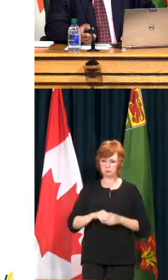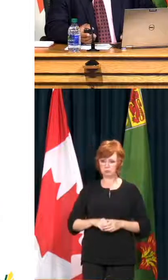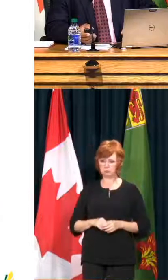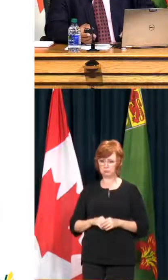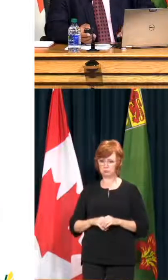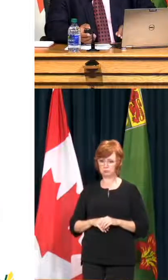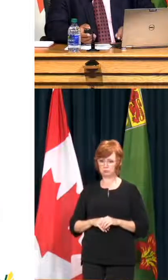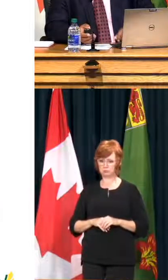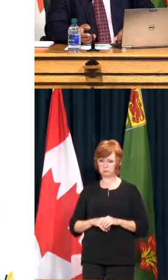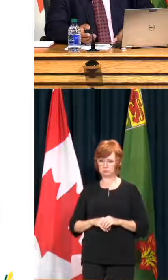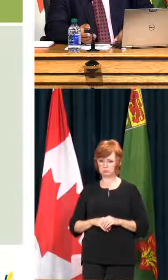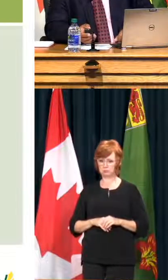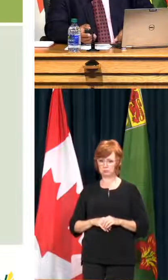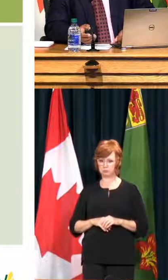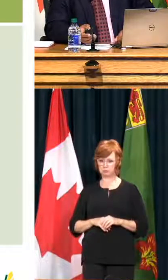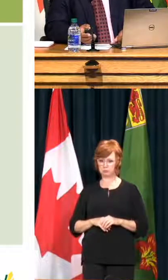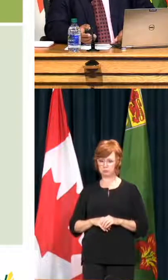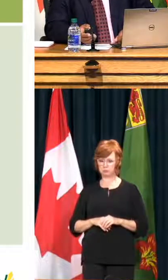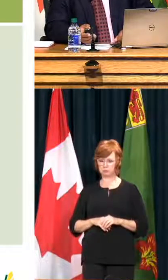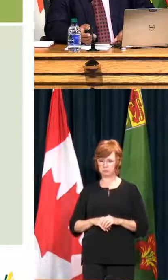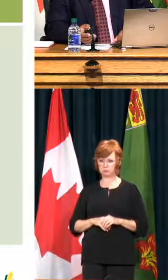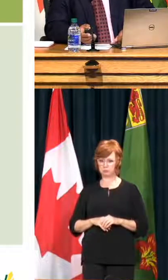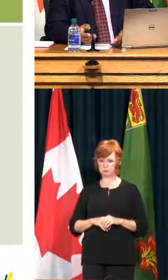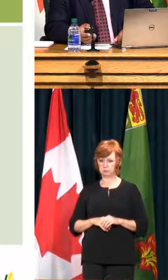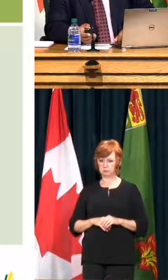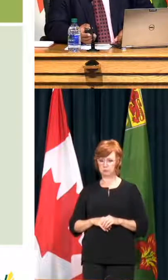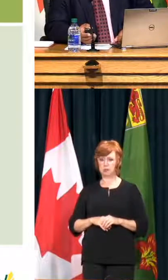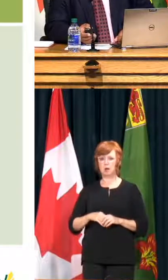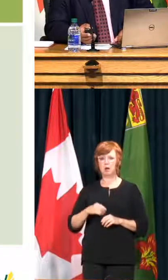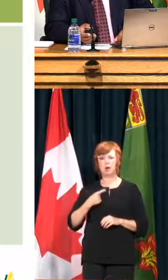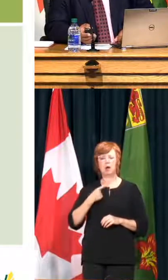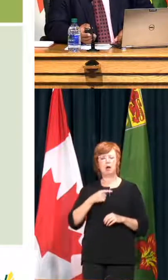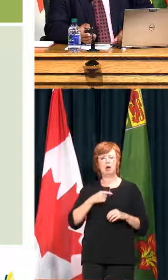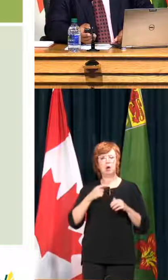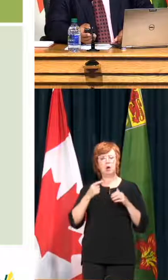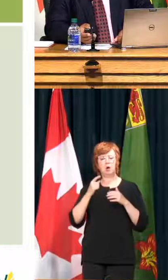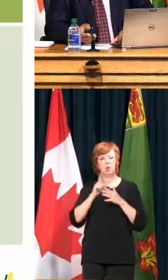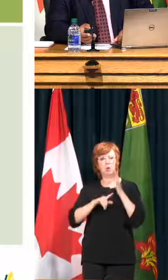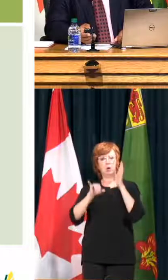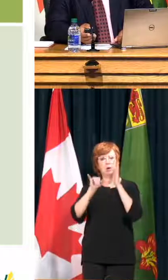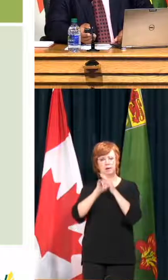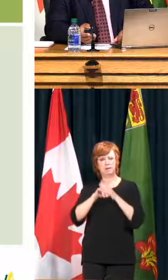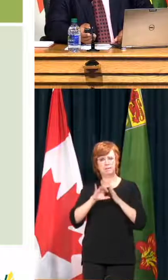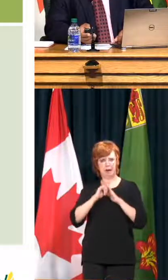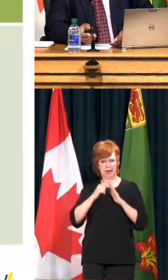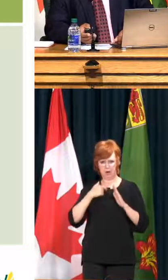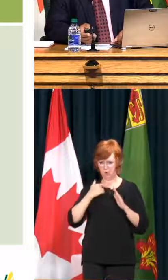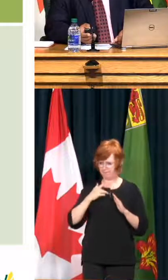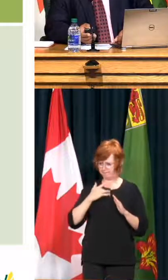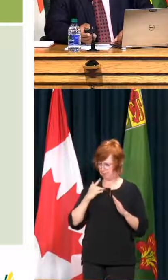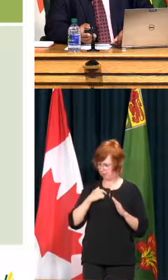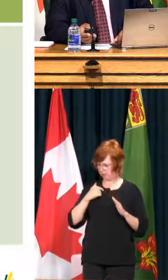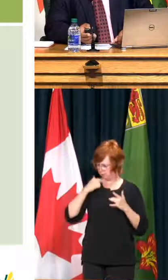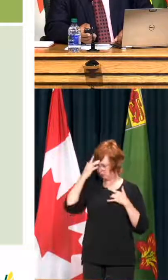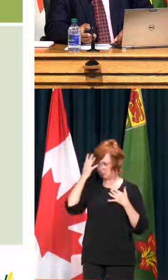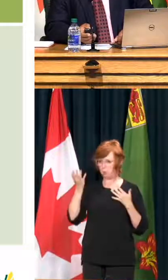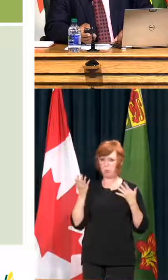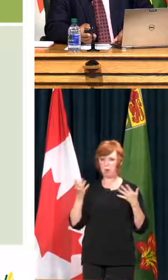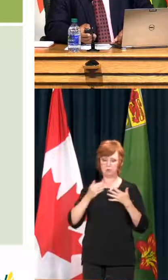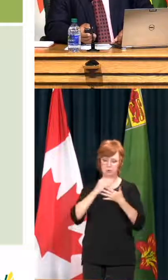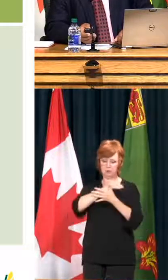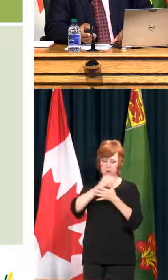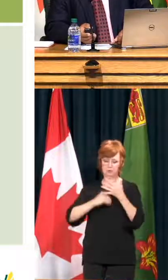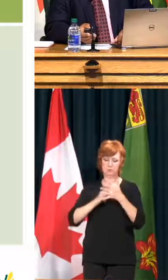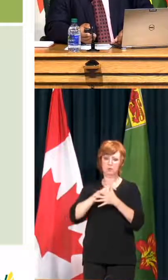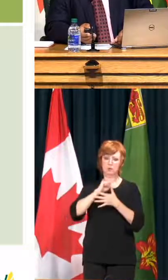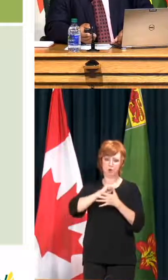Symptoms, we've shown this before, but certainly even a cough or mild headache or sore throat, these are